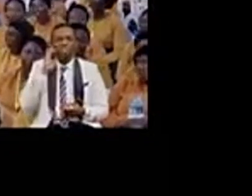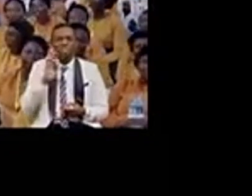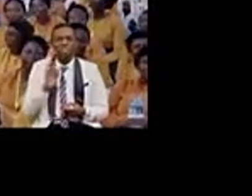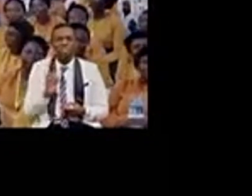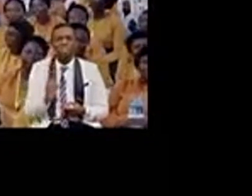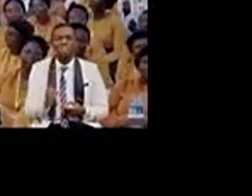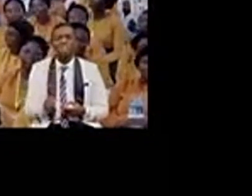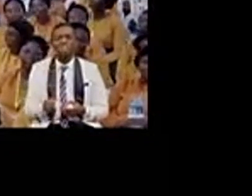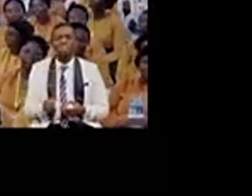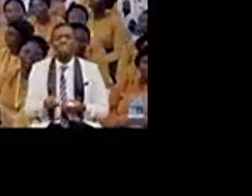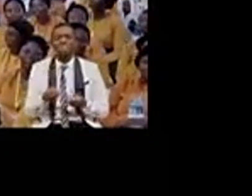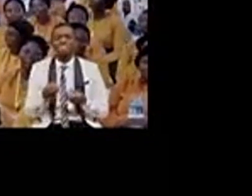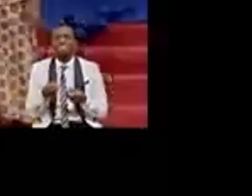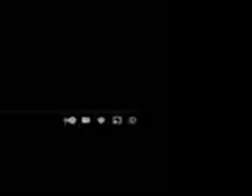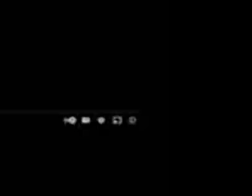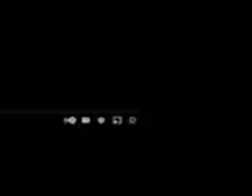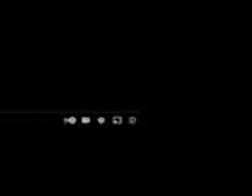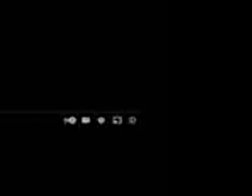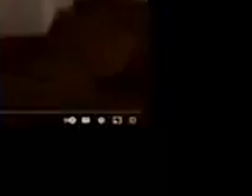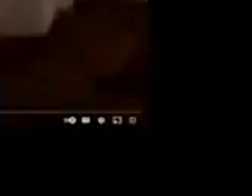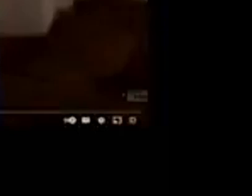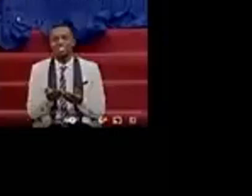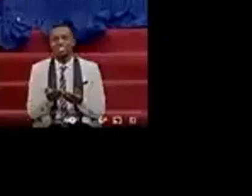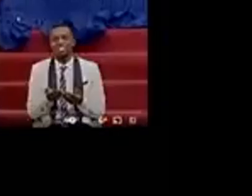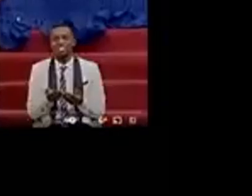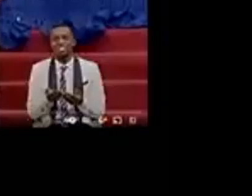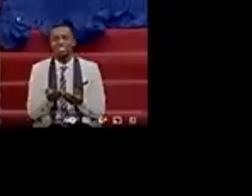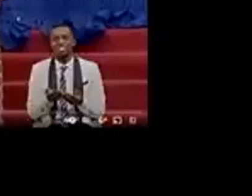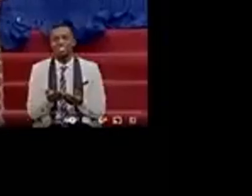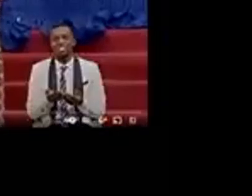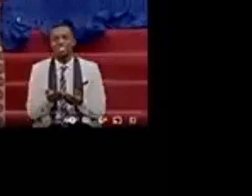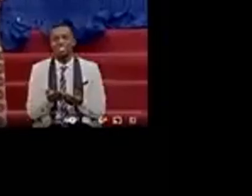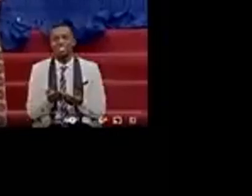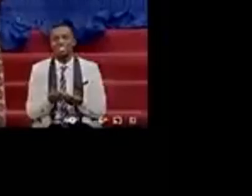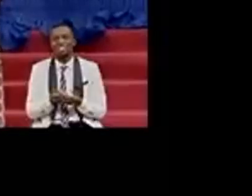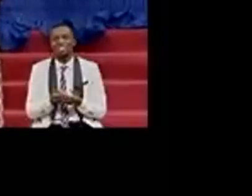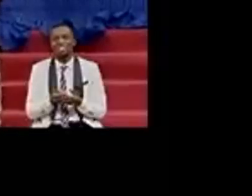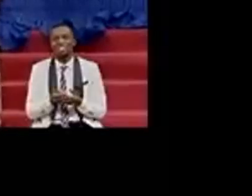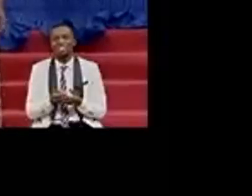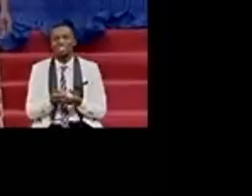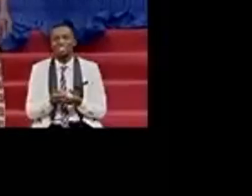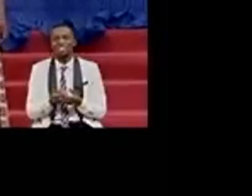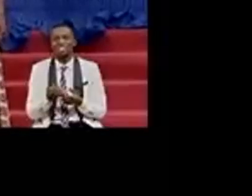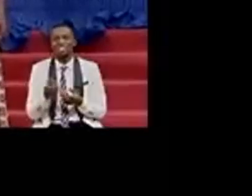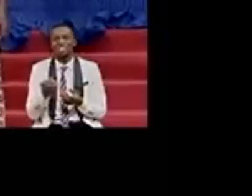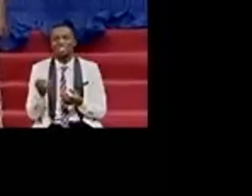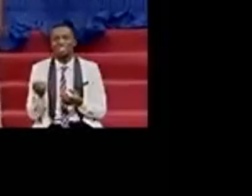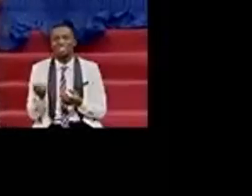I'm out. You don't have to.